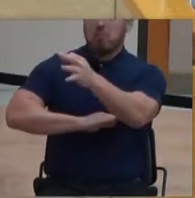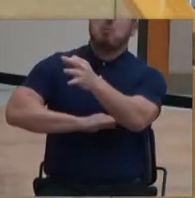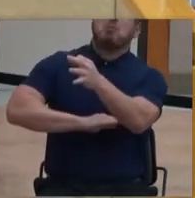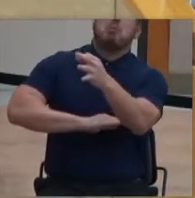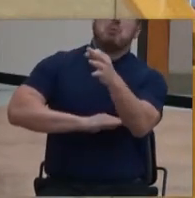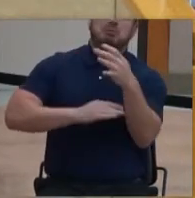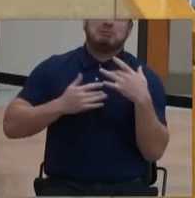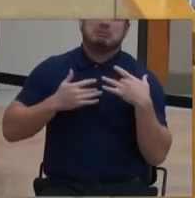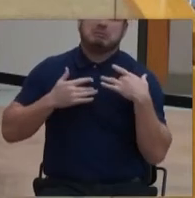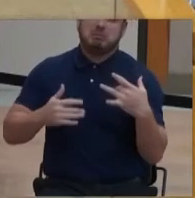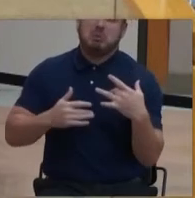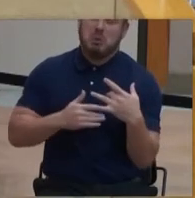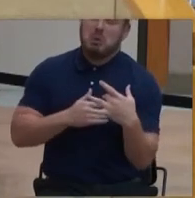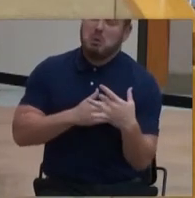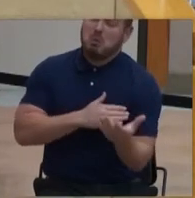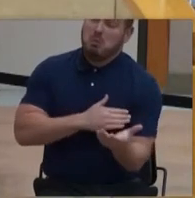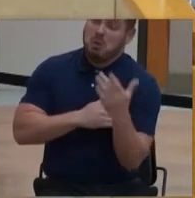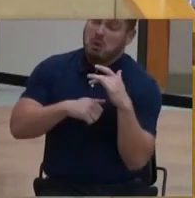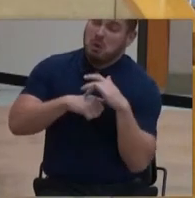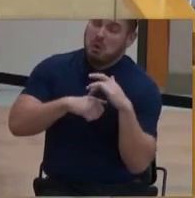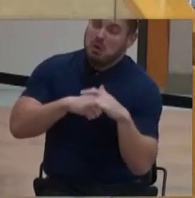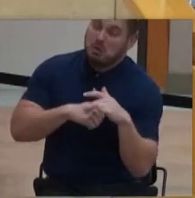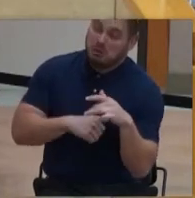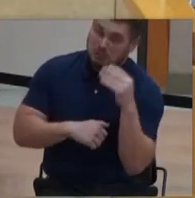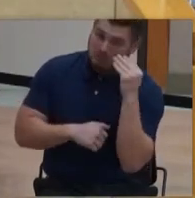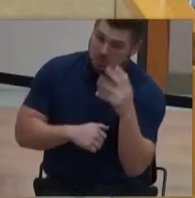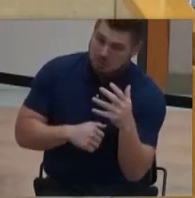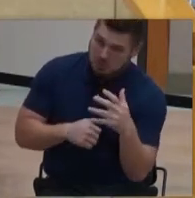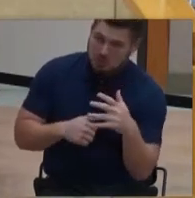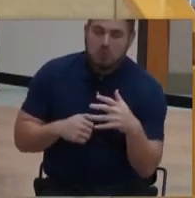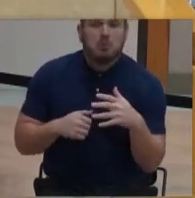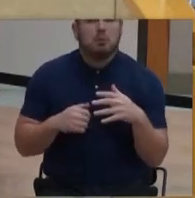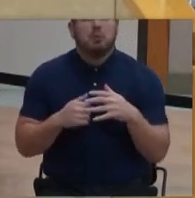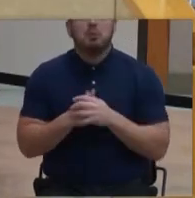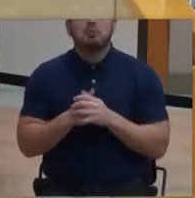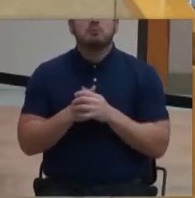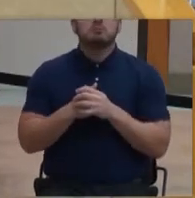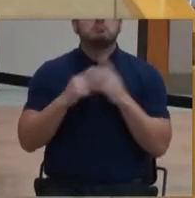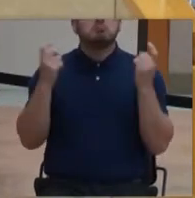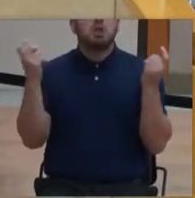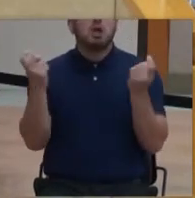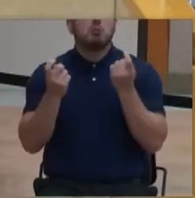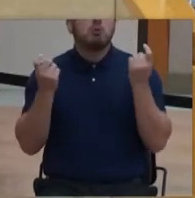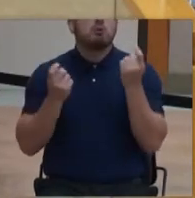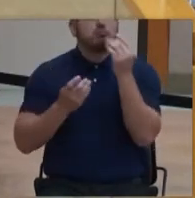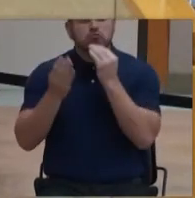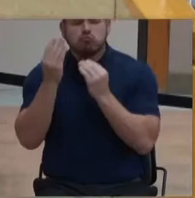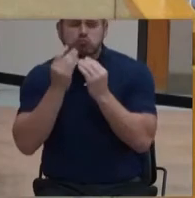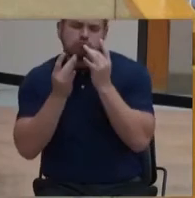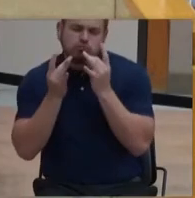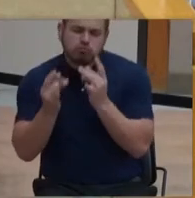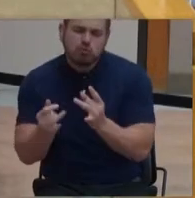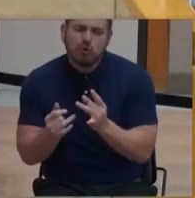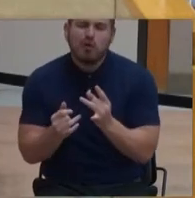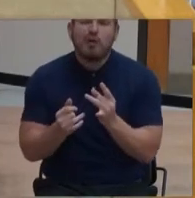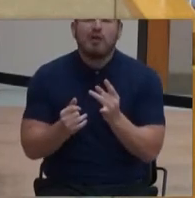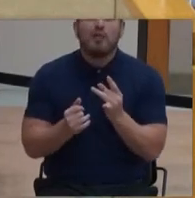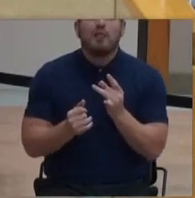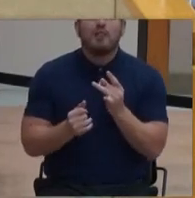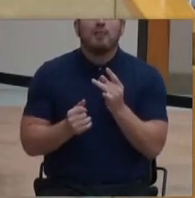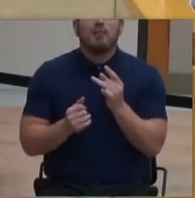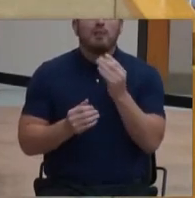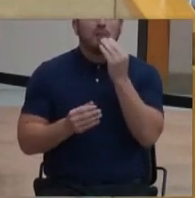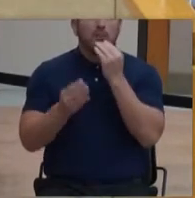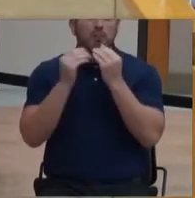say. We celebrated with delicious food, and the breakfast burritos were as good as